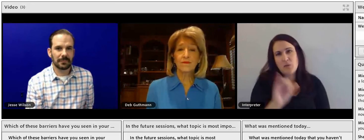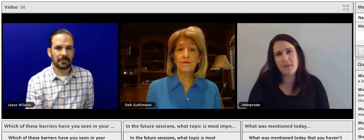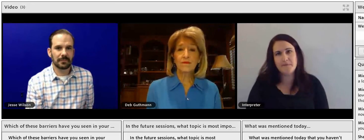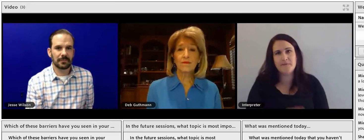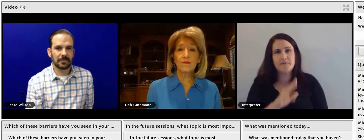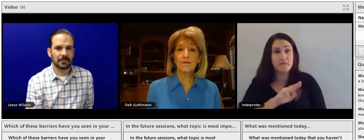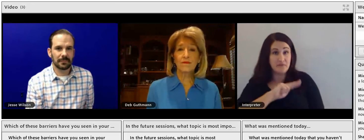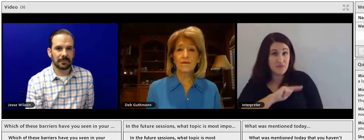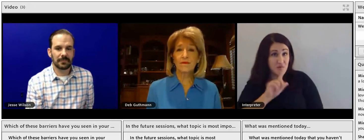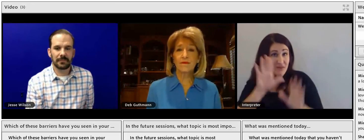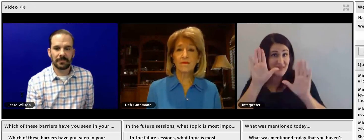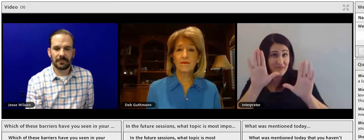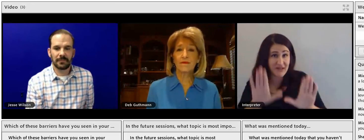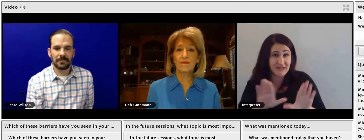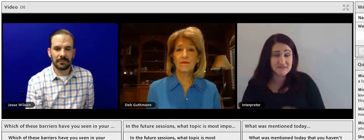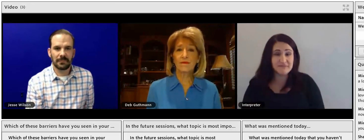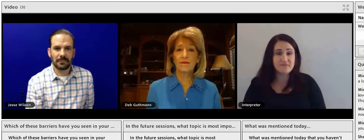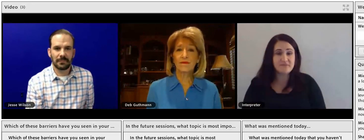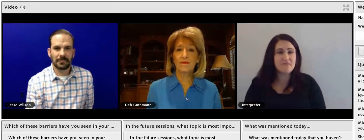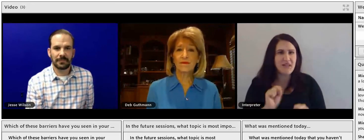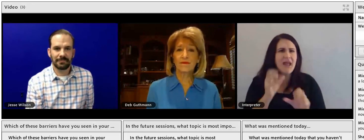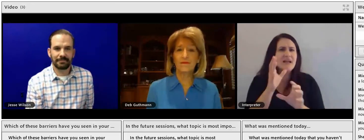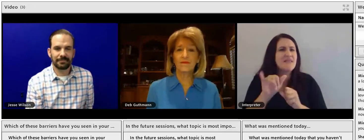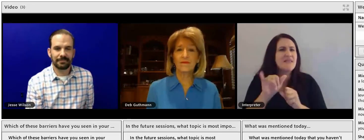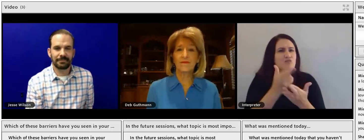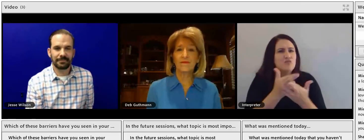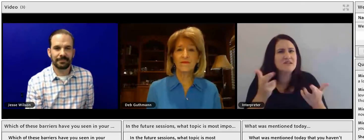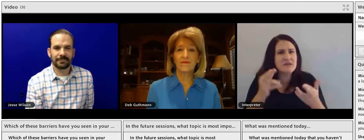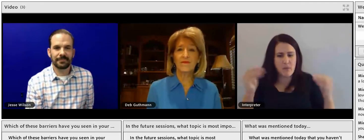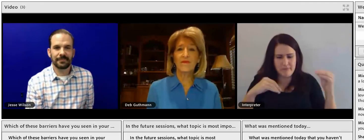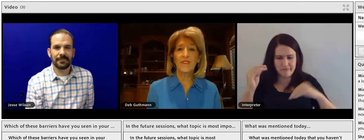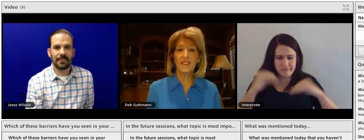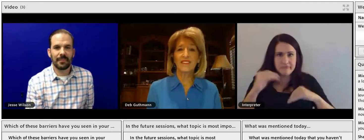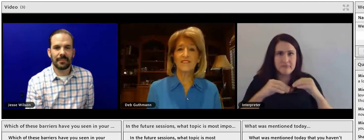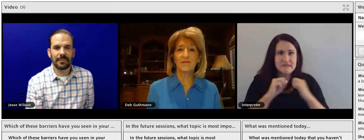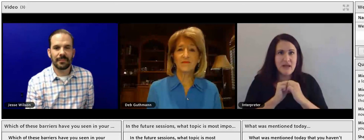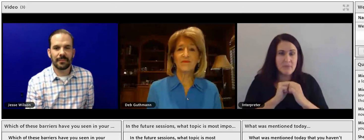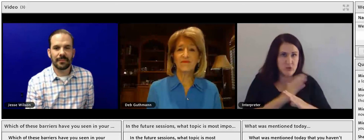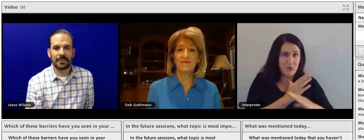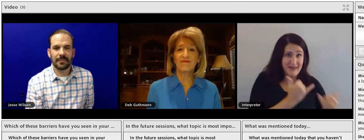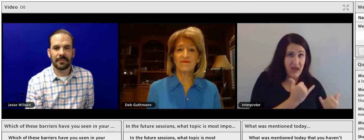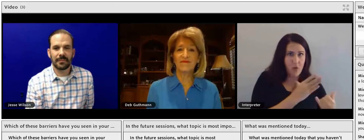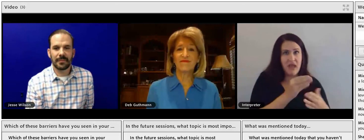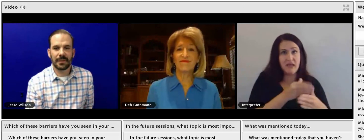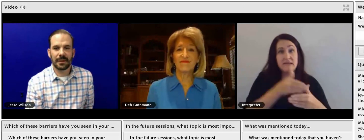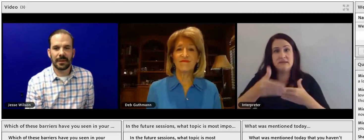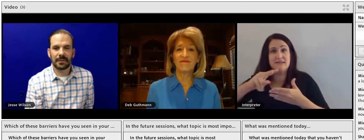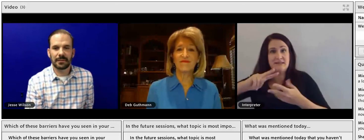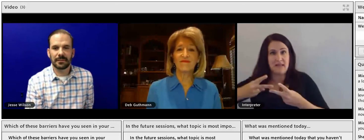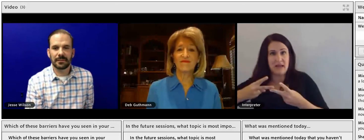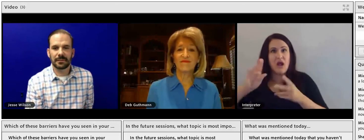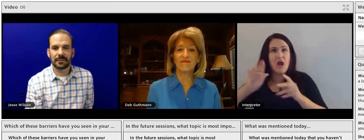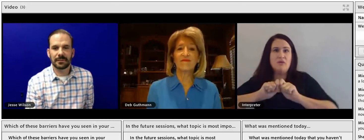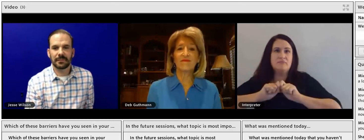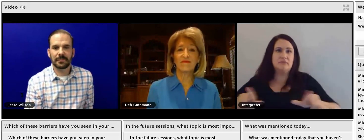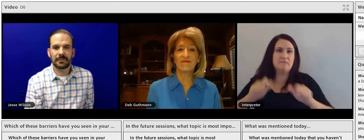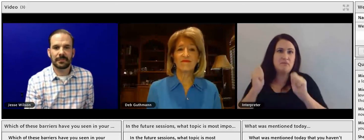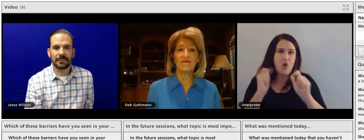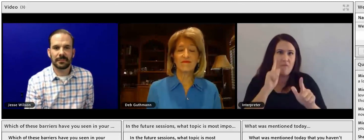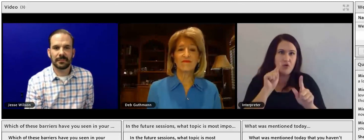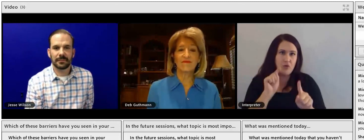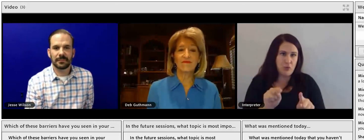Fantastic. And I can get those resources together, and between this webinar and the second one, we can send those all to you so that you